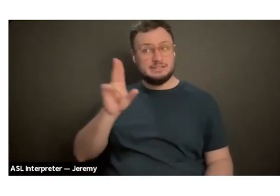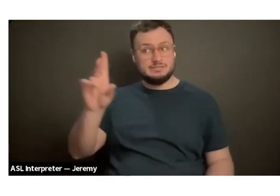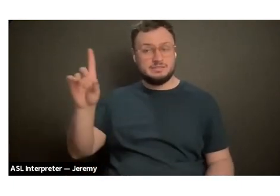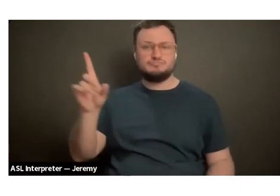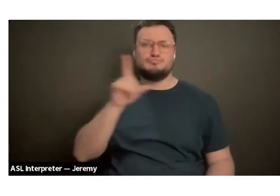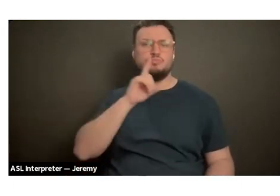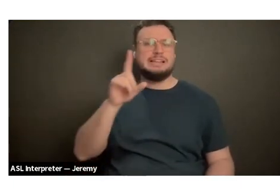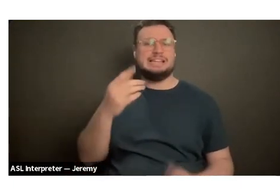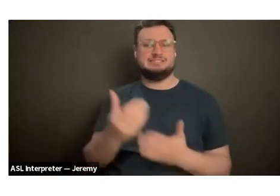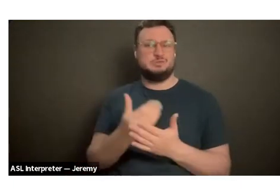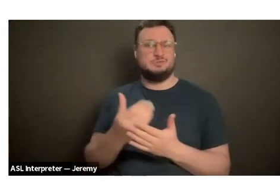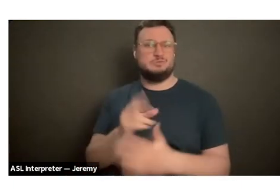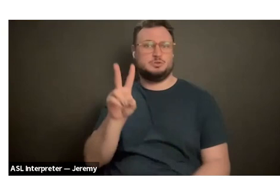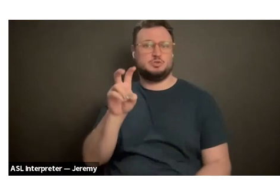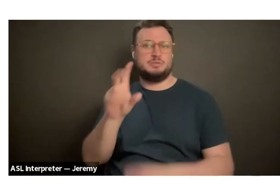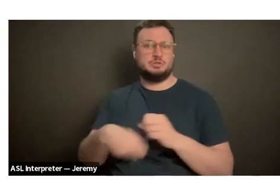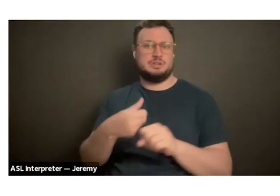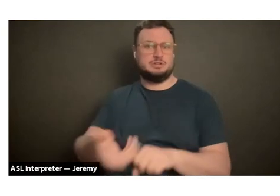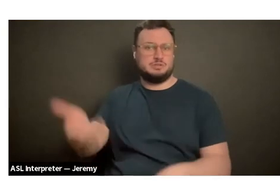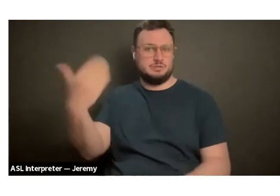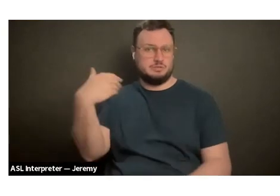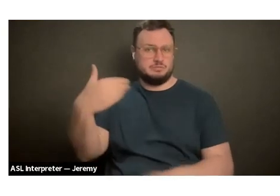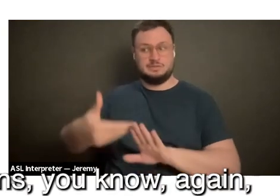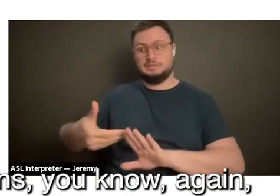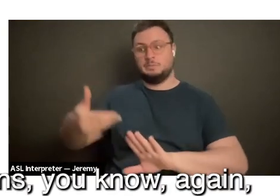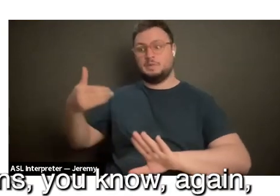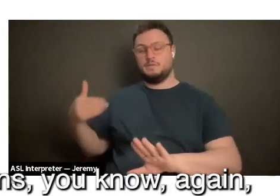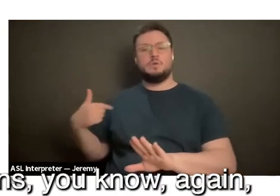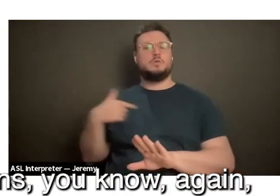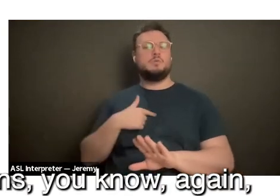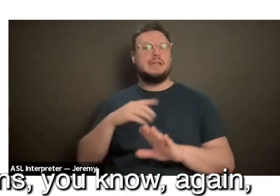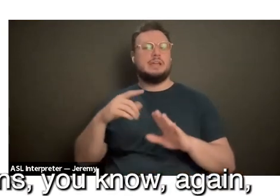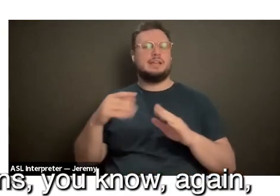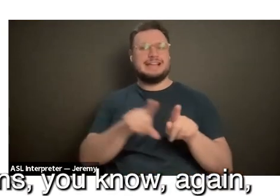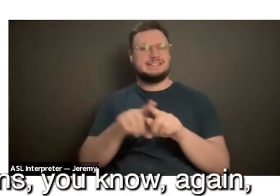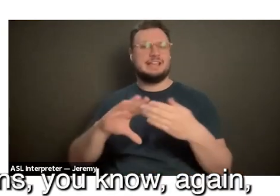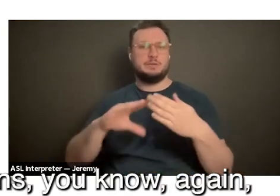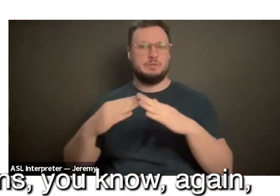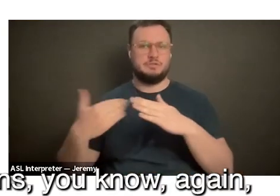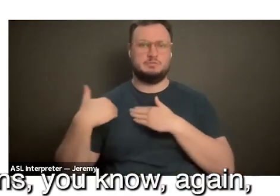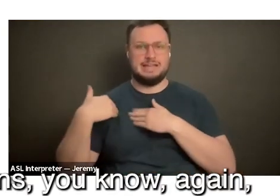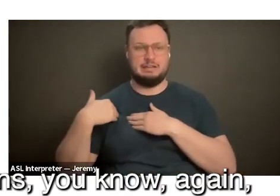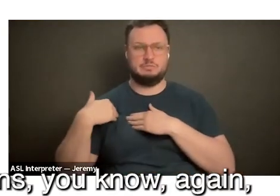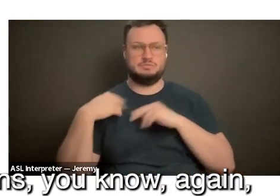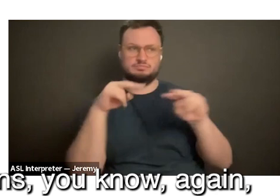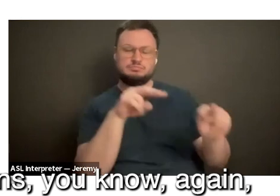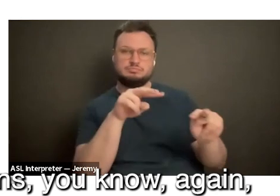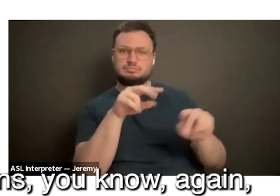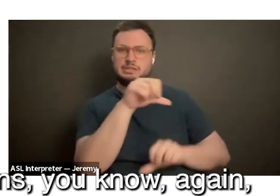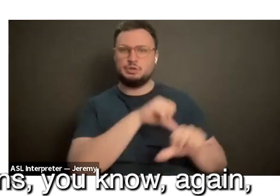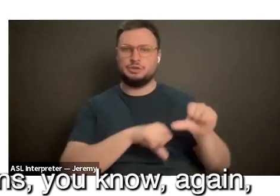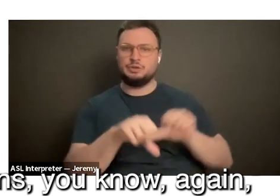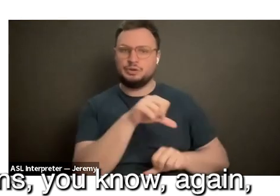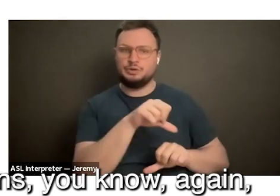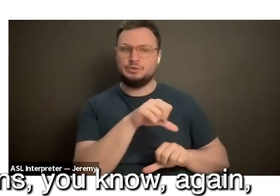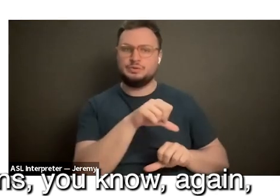so, right? And so before that, we had community accountability, we had pods. Again, another thing that